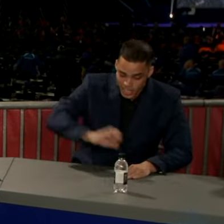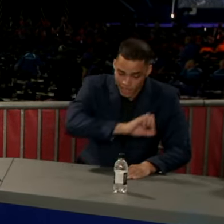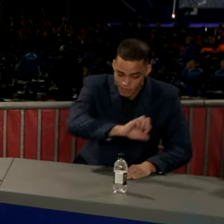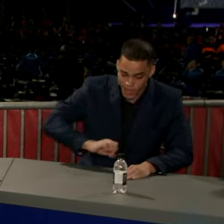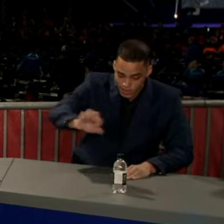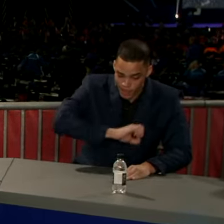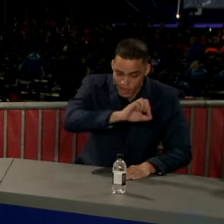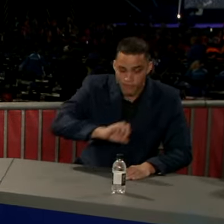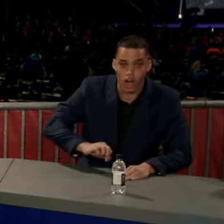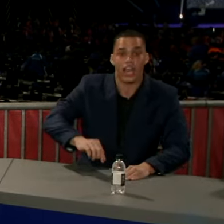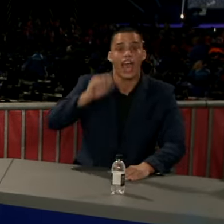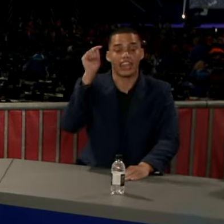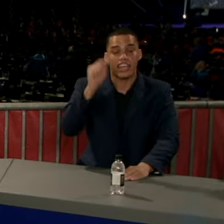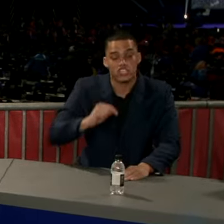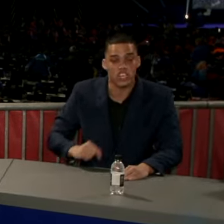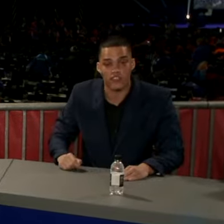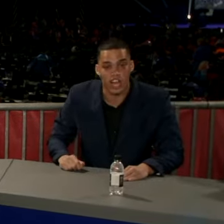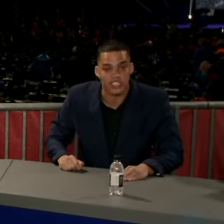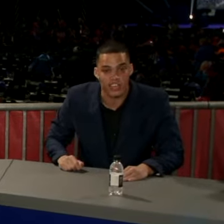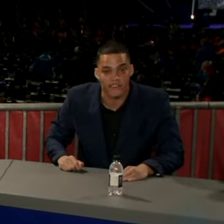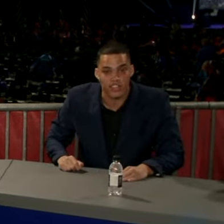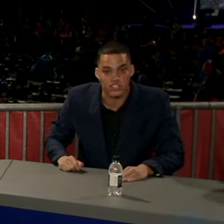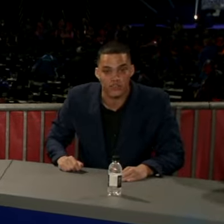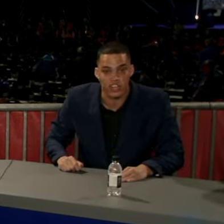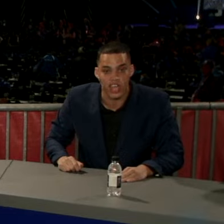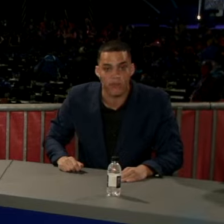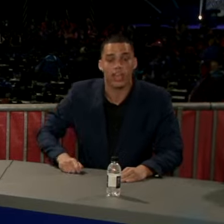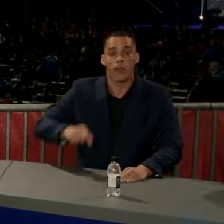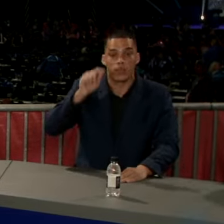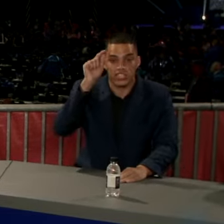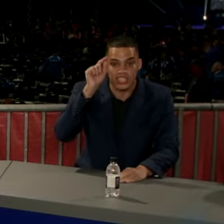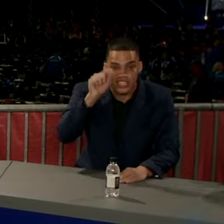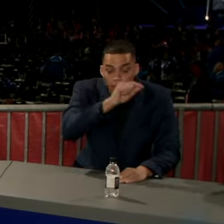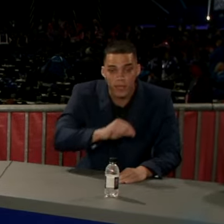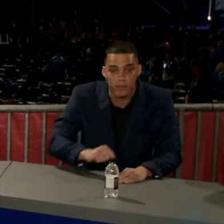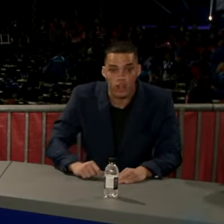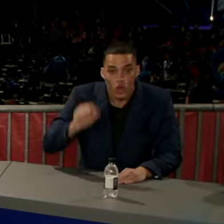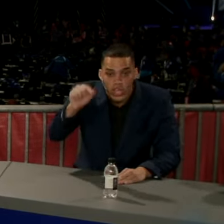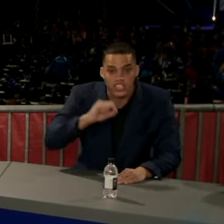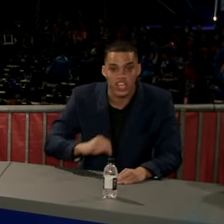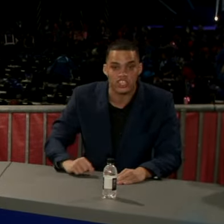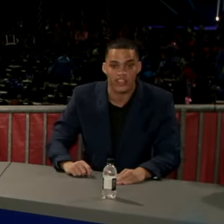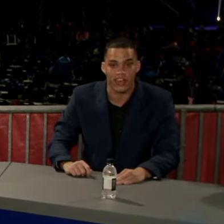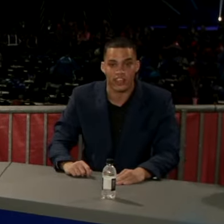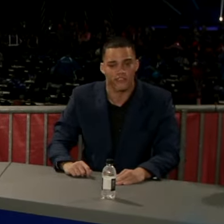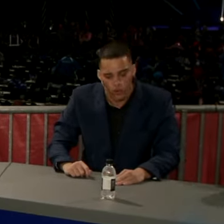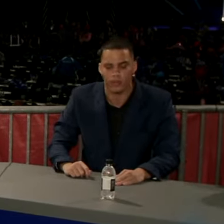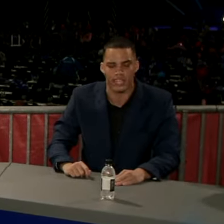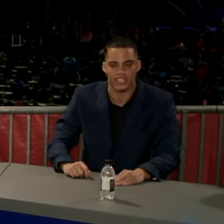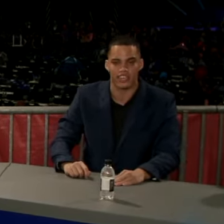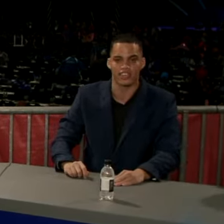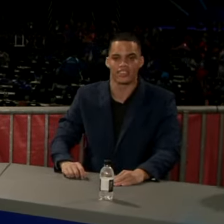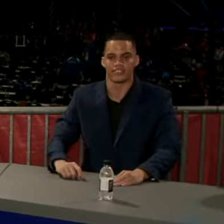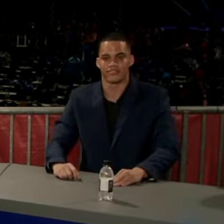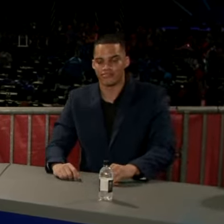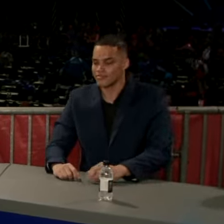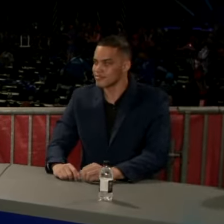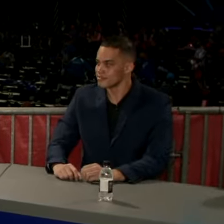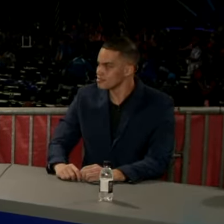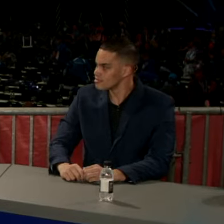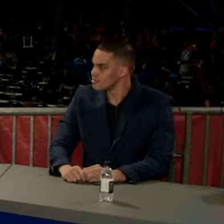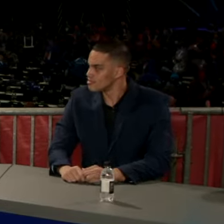X and make my mark. And each and every young South African should feel that way because it is young people who can change South Africa for the better.